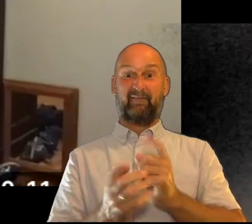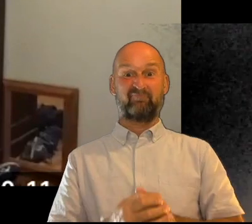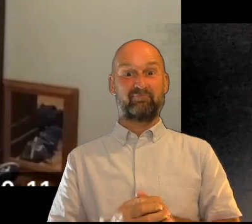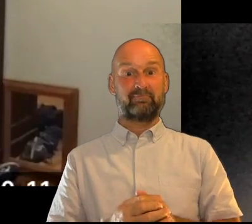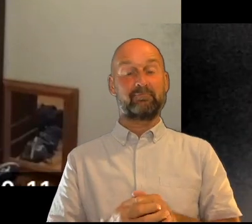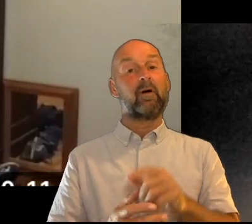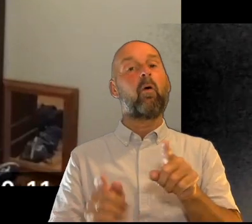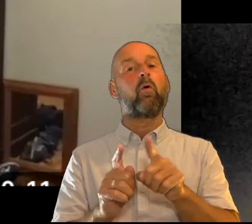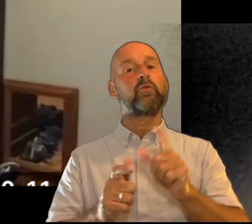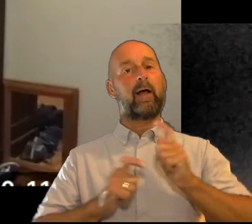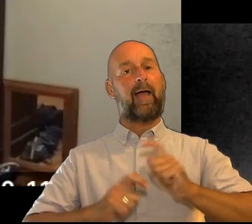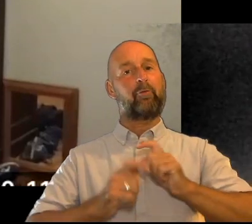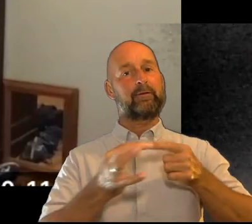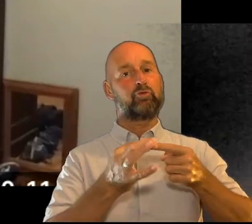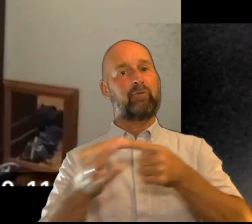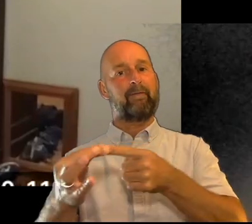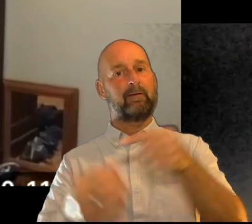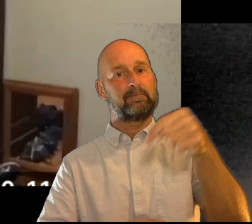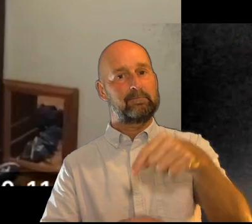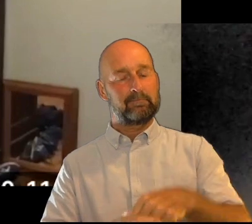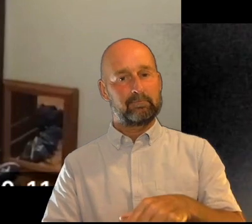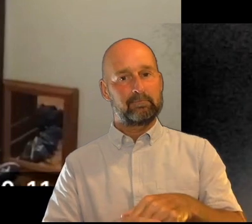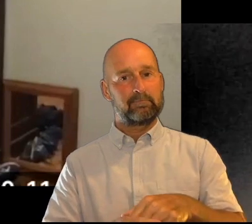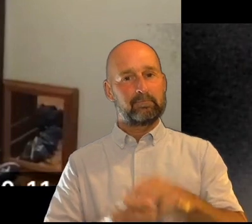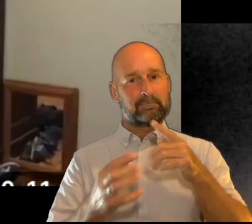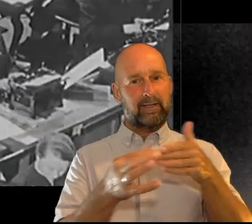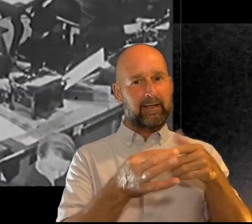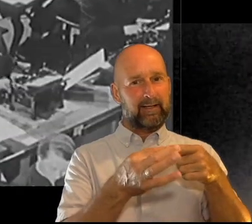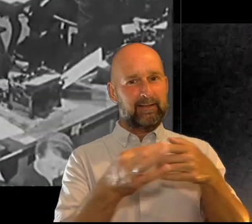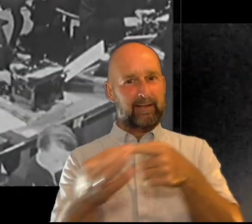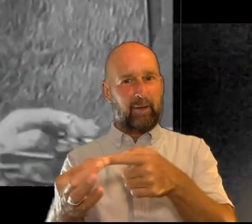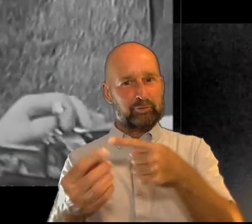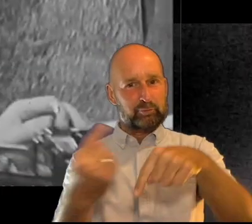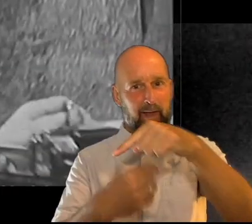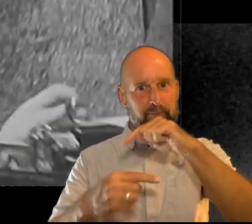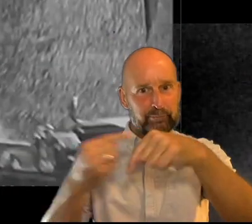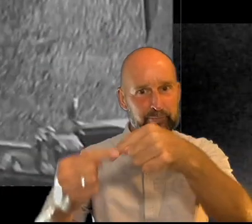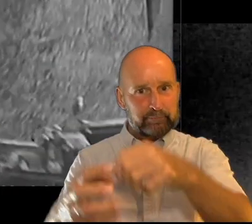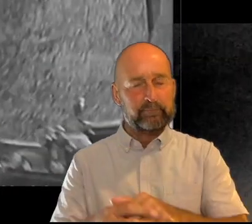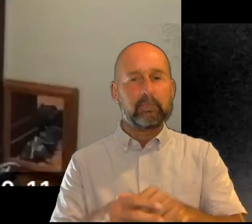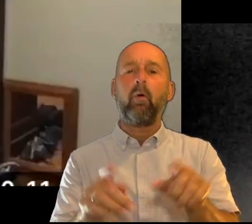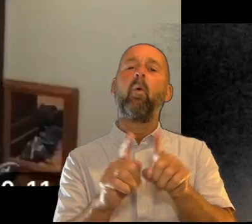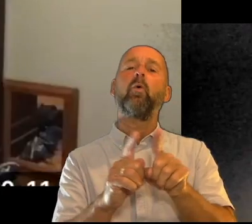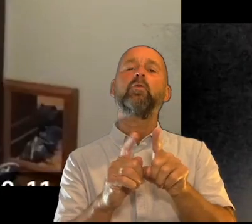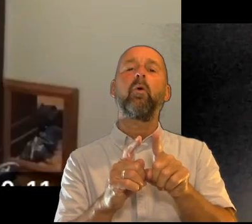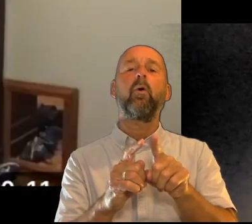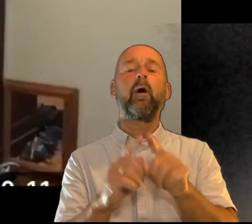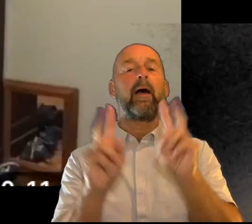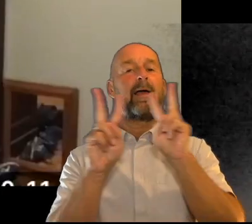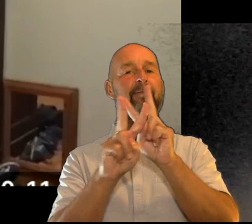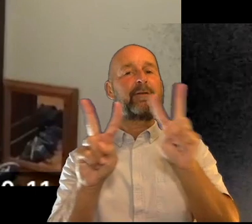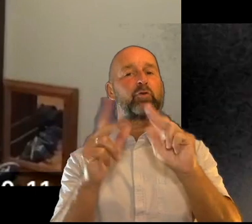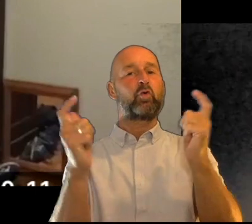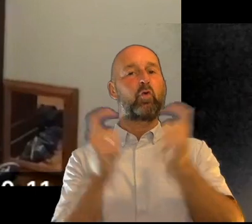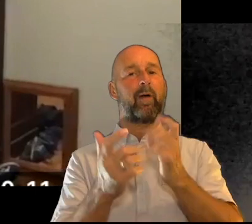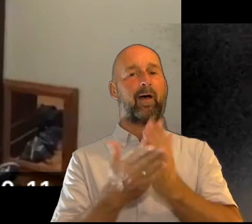laugh, and also character driven as well, and just sort of where characters can end up. I've also got a real weakness for visual